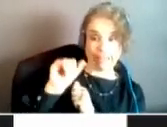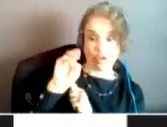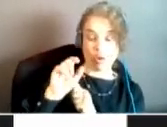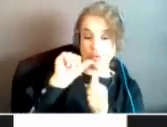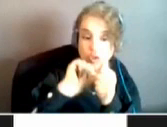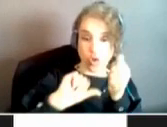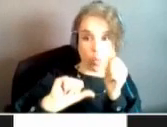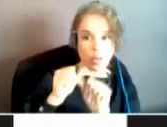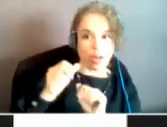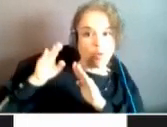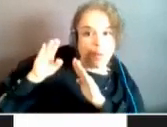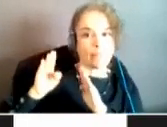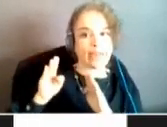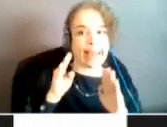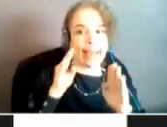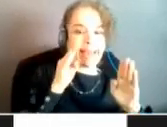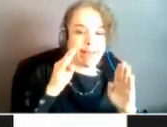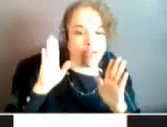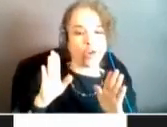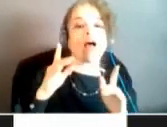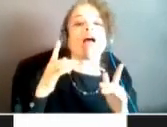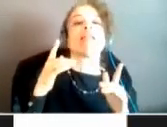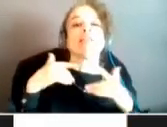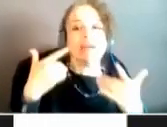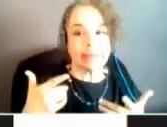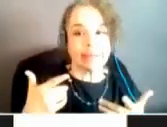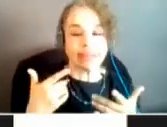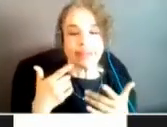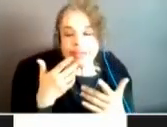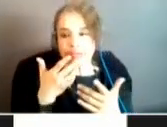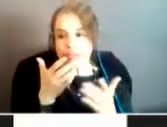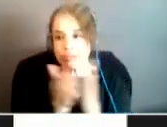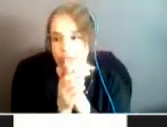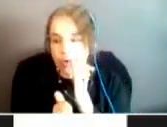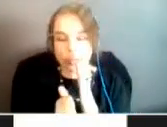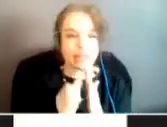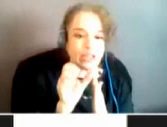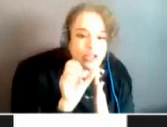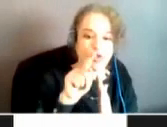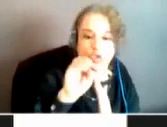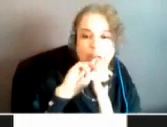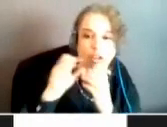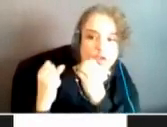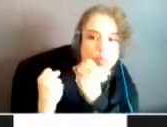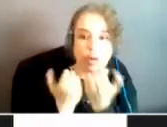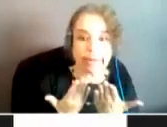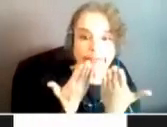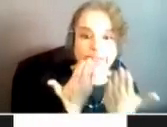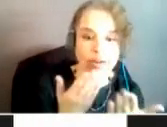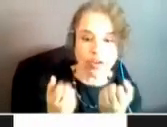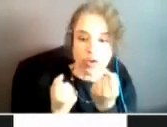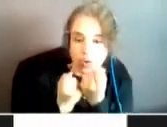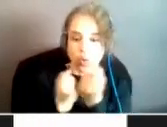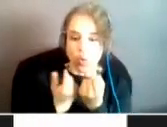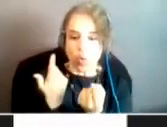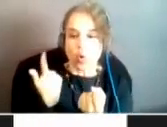suicidal behavior? And then we want to initiate coping strategies and support. And we want